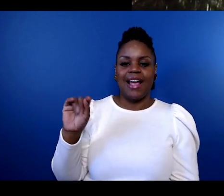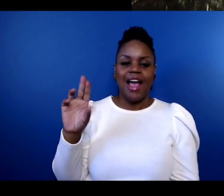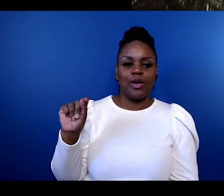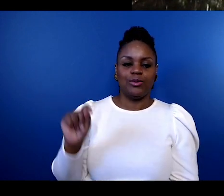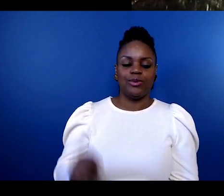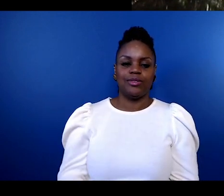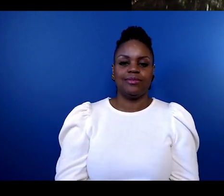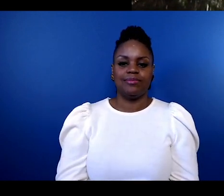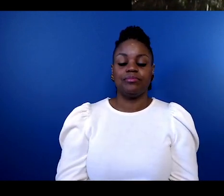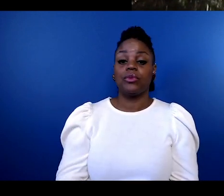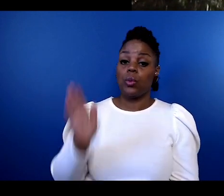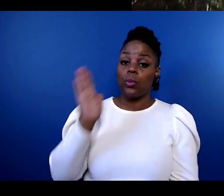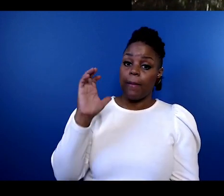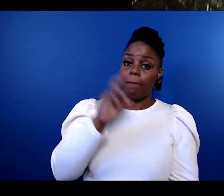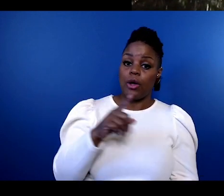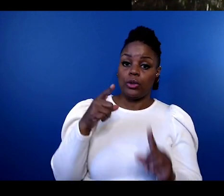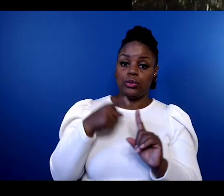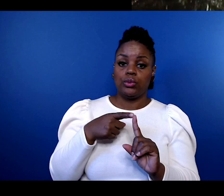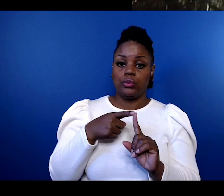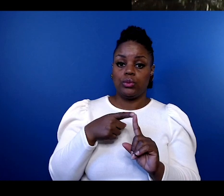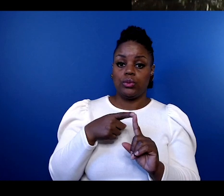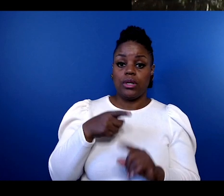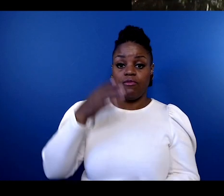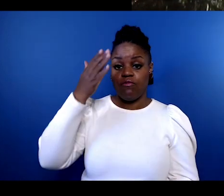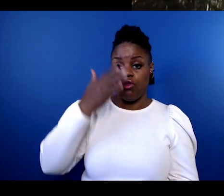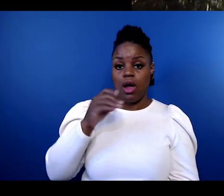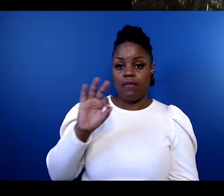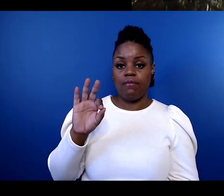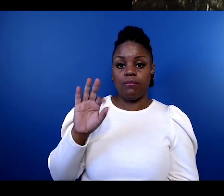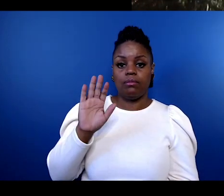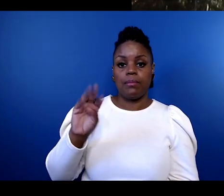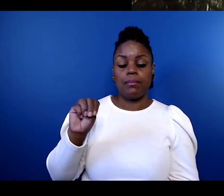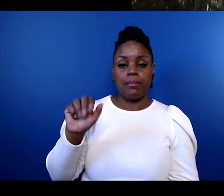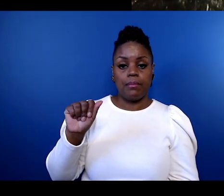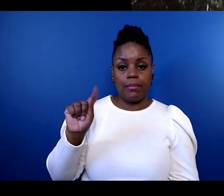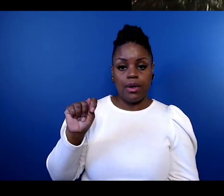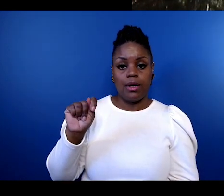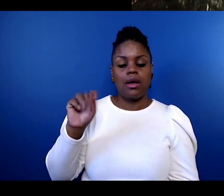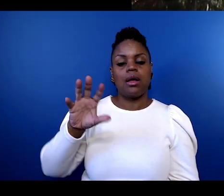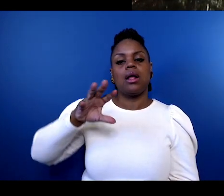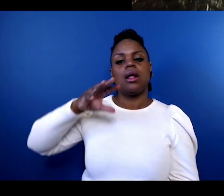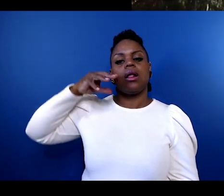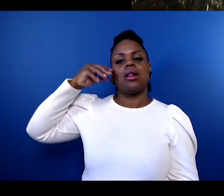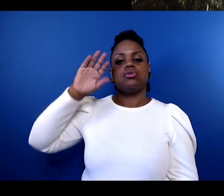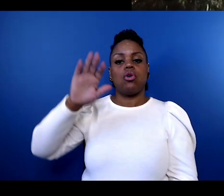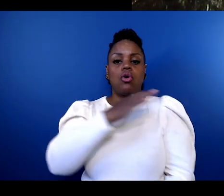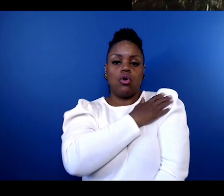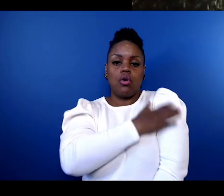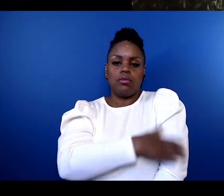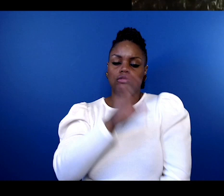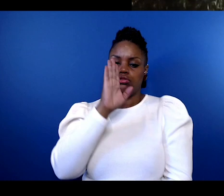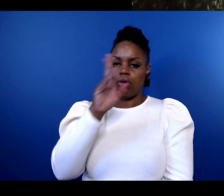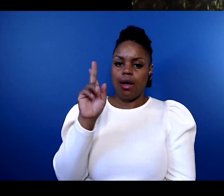We're going to kick the right leg back into a lunge here. We want to bring both hands to the inside of the foot. If